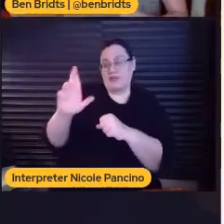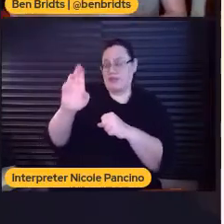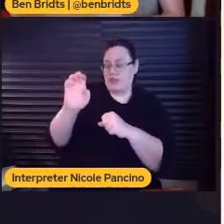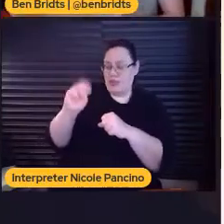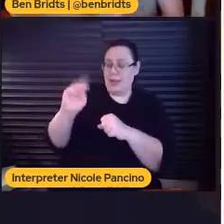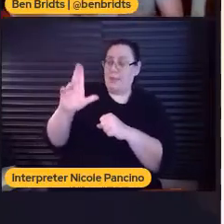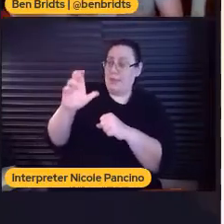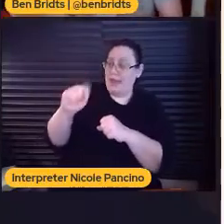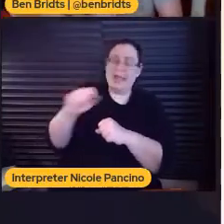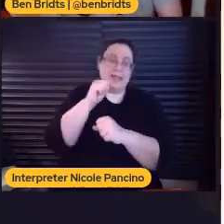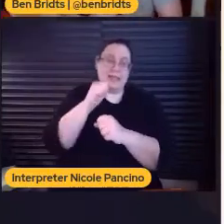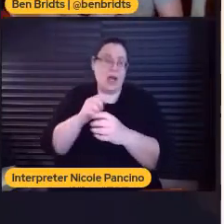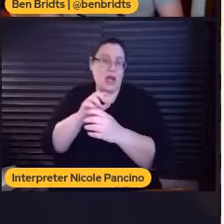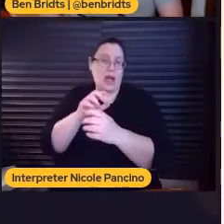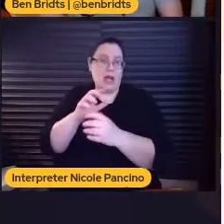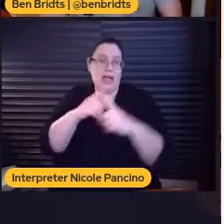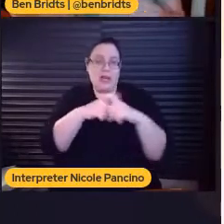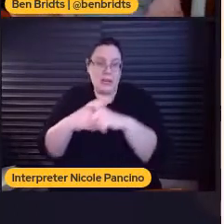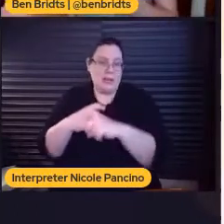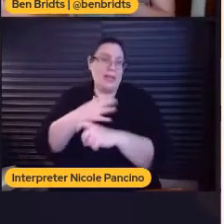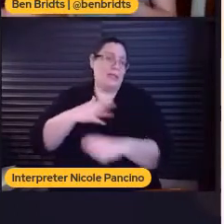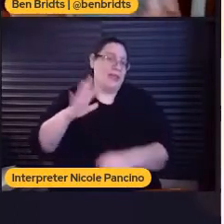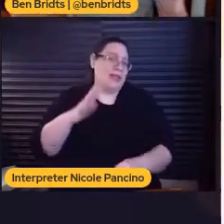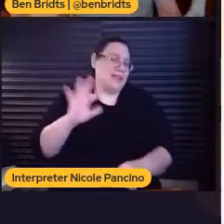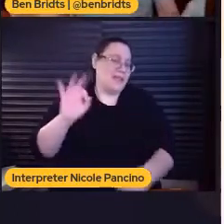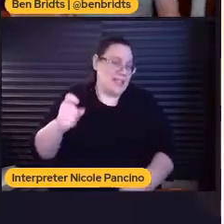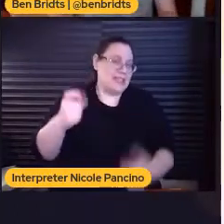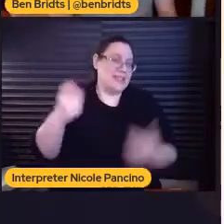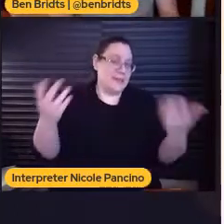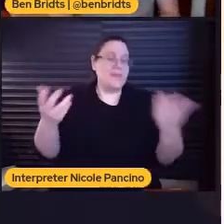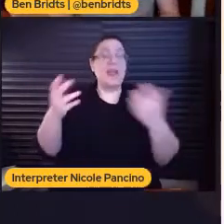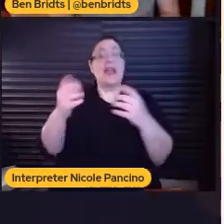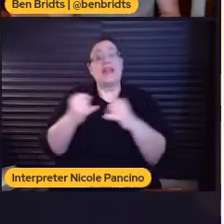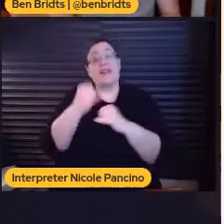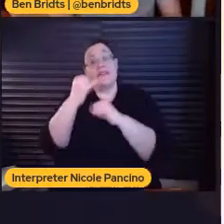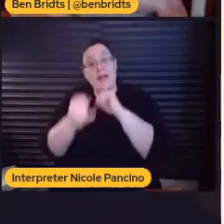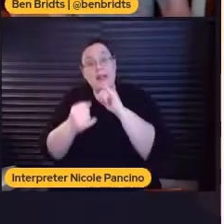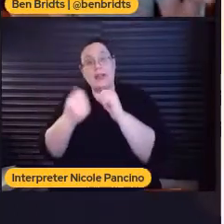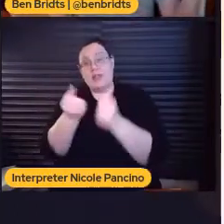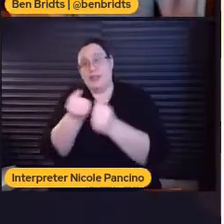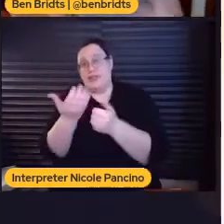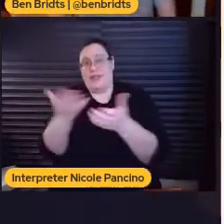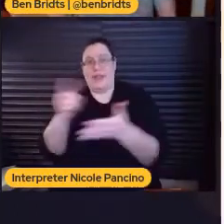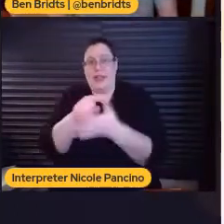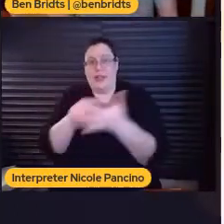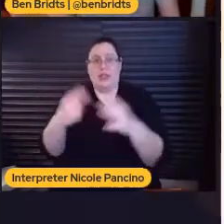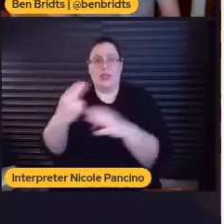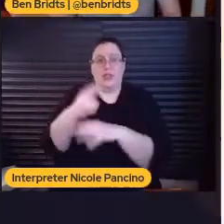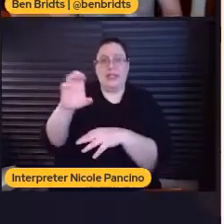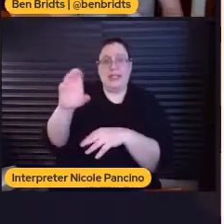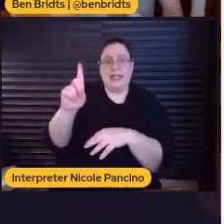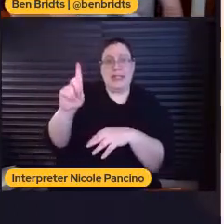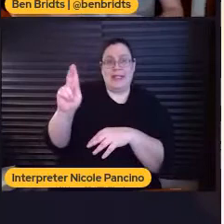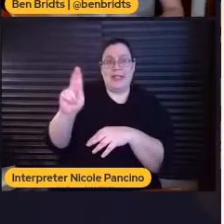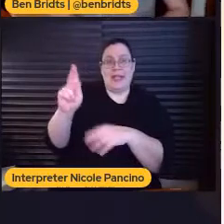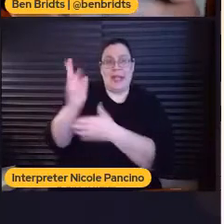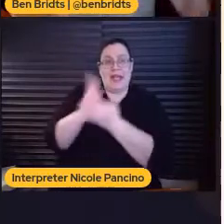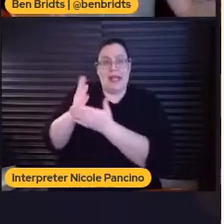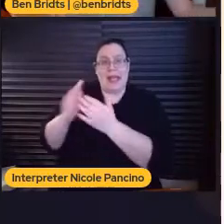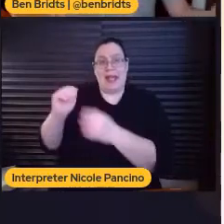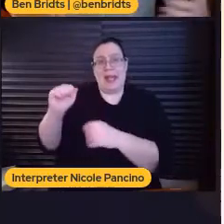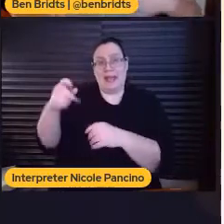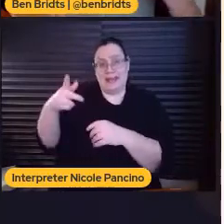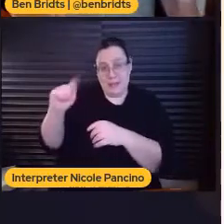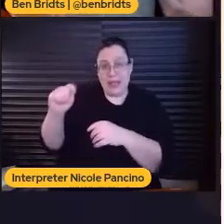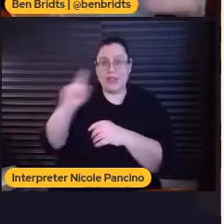allowed. Please fix that. And finally, you can do similar things using the CDK aspects. So you can